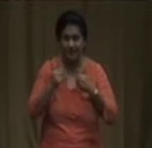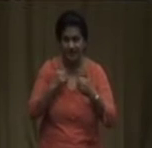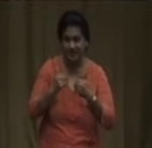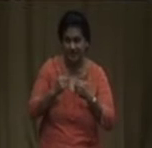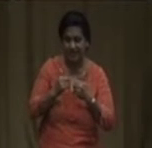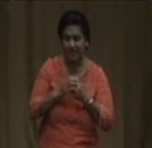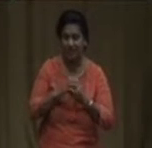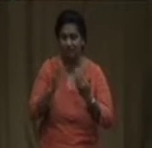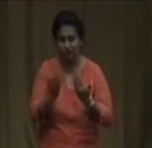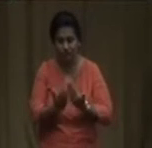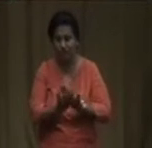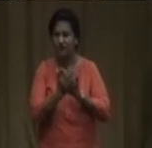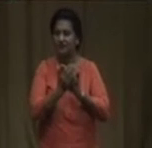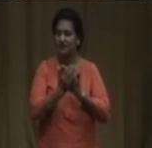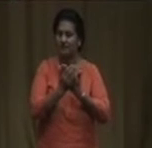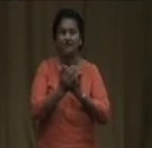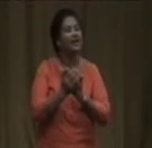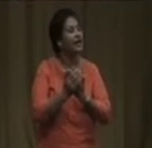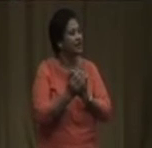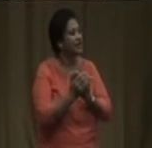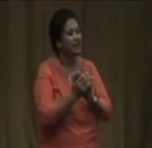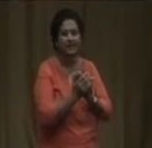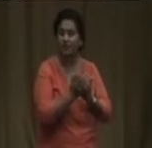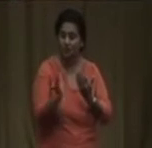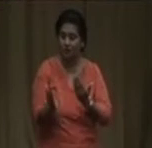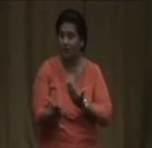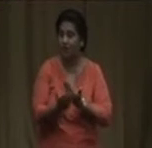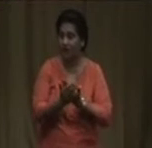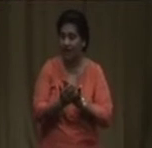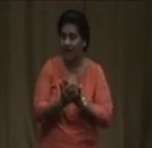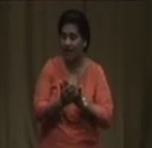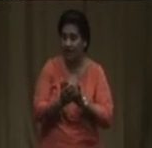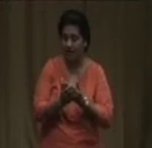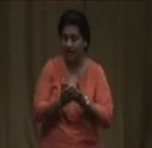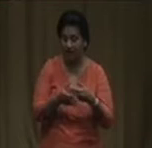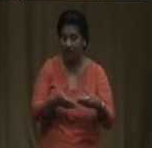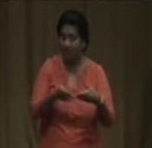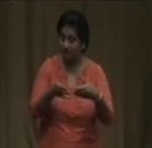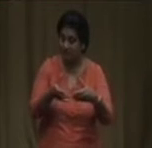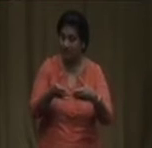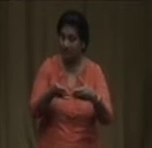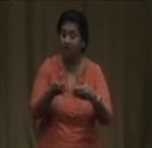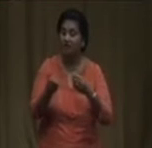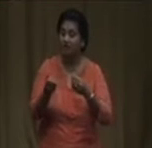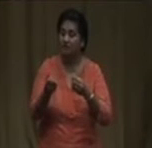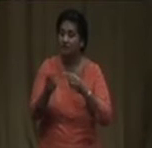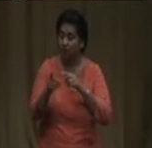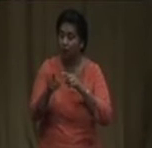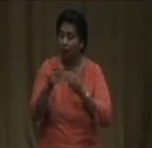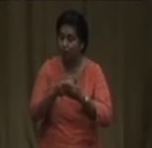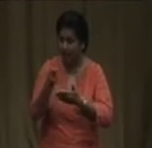are embedded as a single are embedded together as a package, and the learner pays their tuition fee for the full